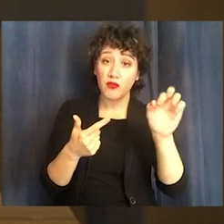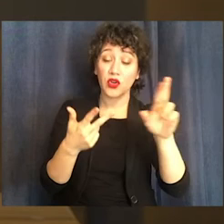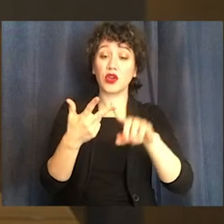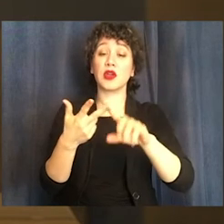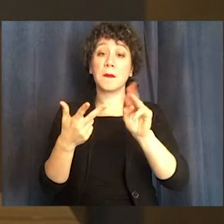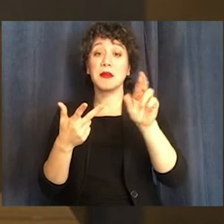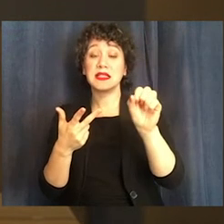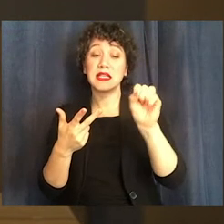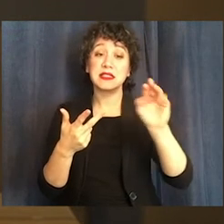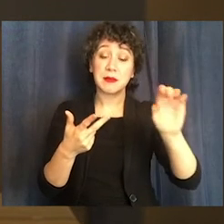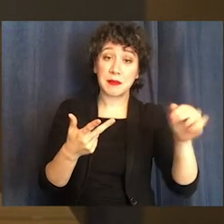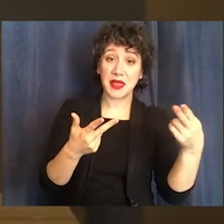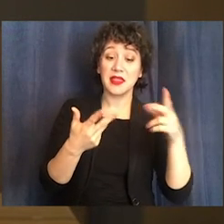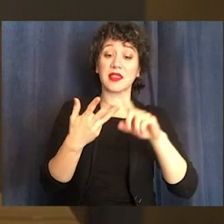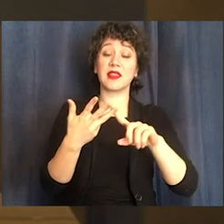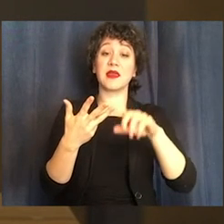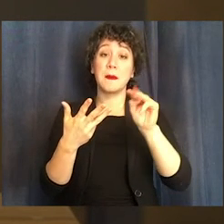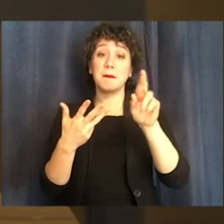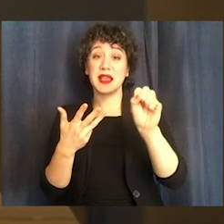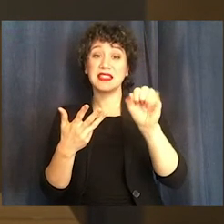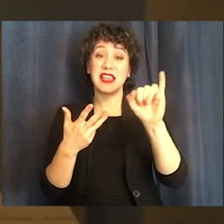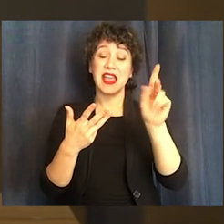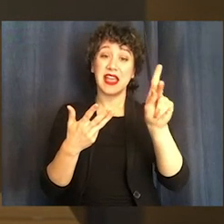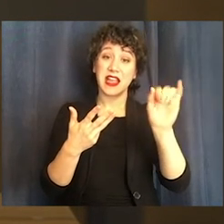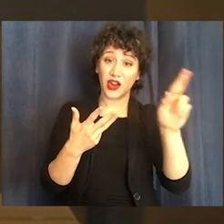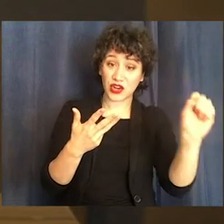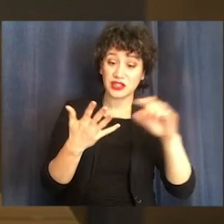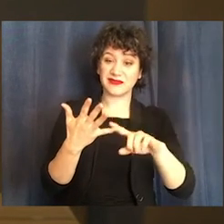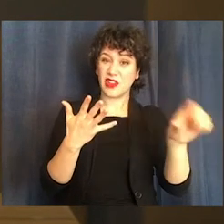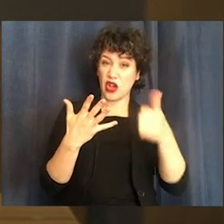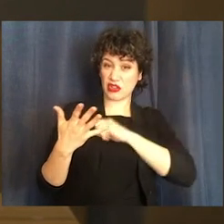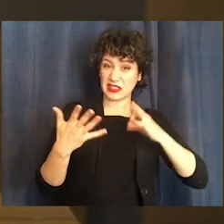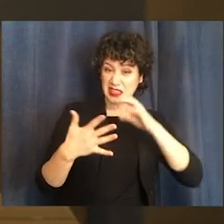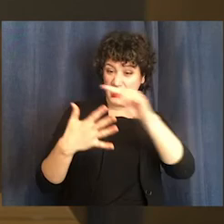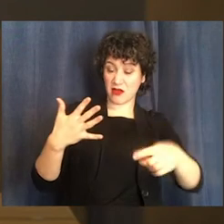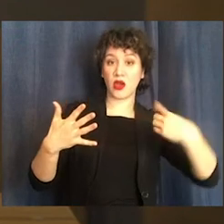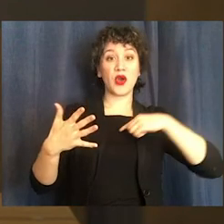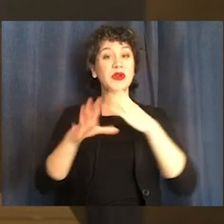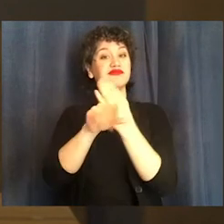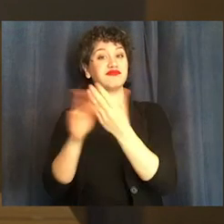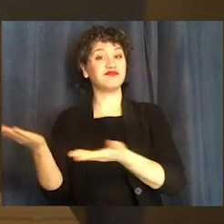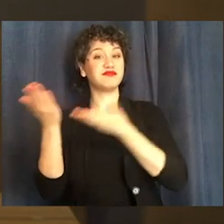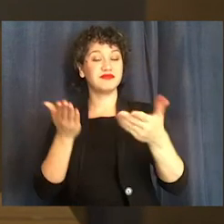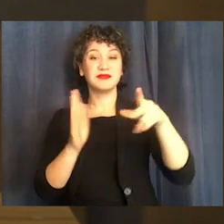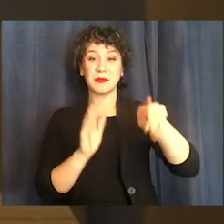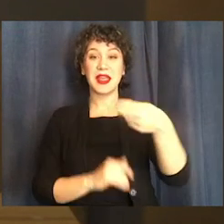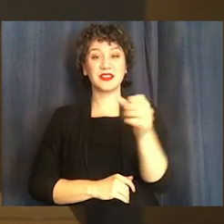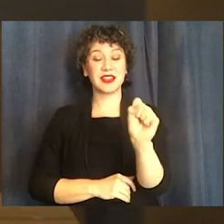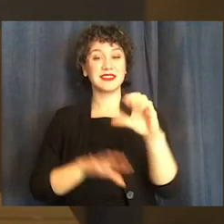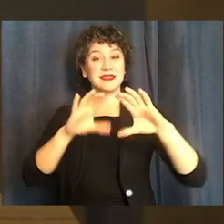Akers, and all of our incredible staff members who have helped, we virtually present to you the Palmer High School Class of